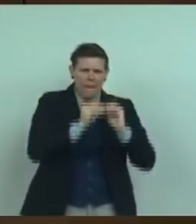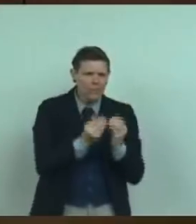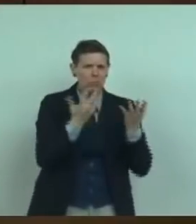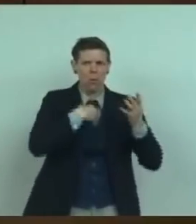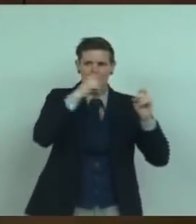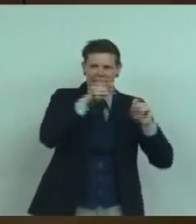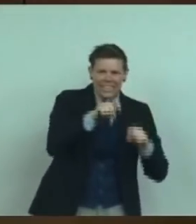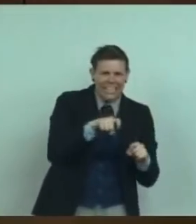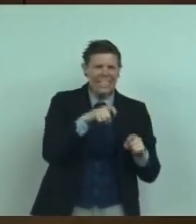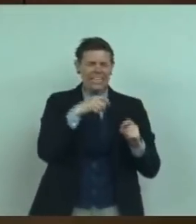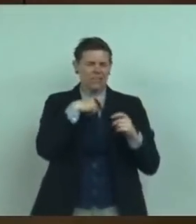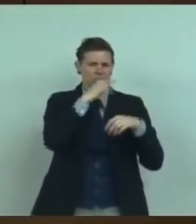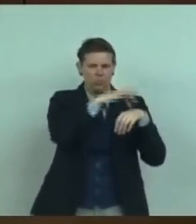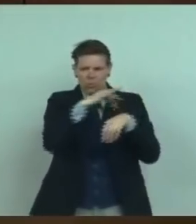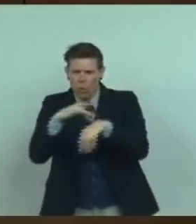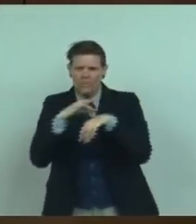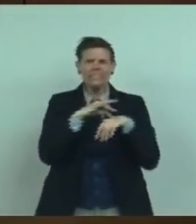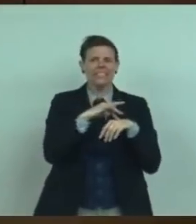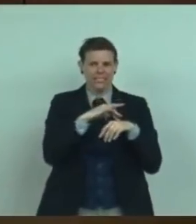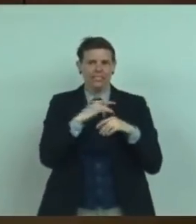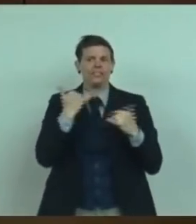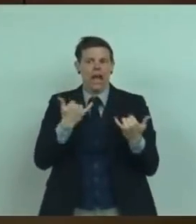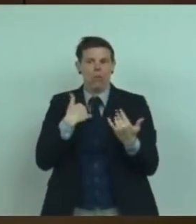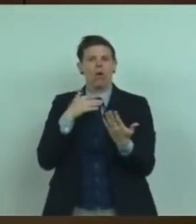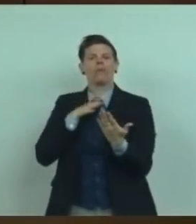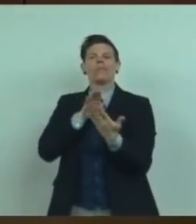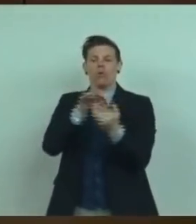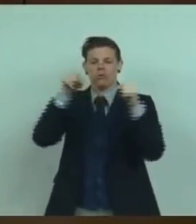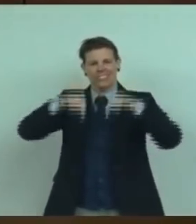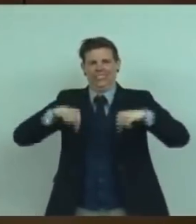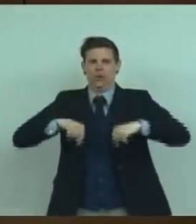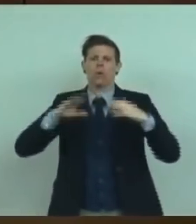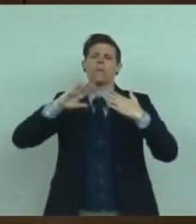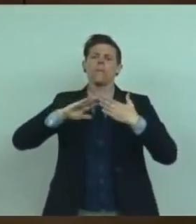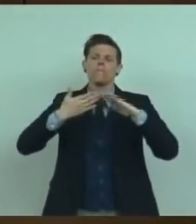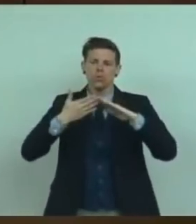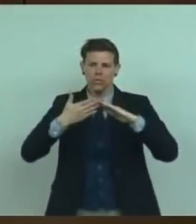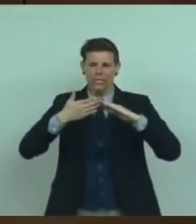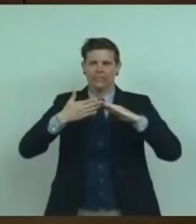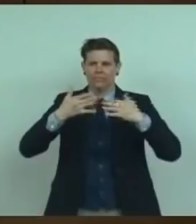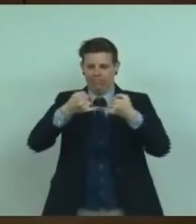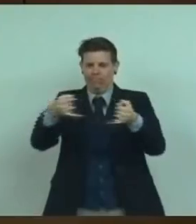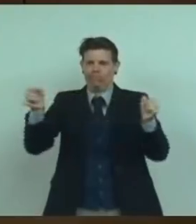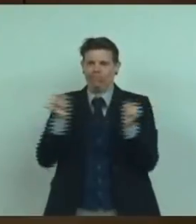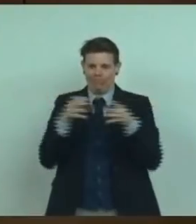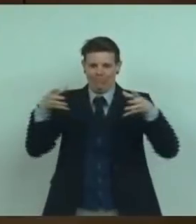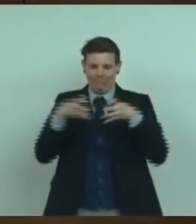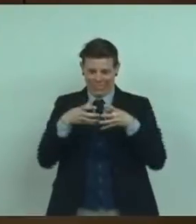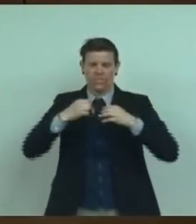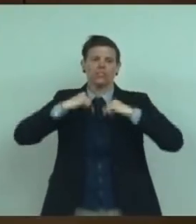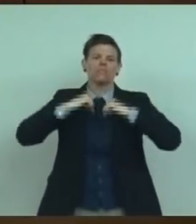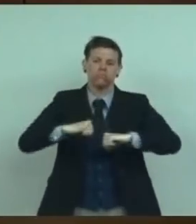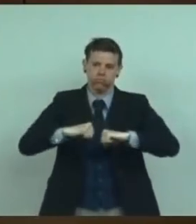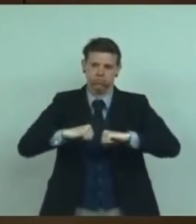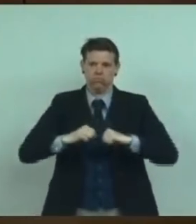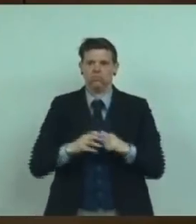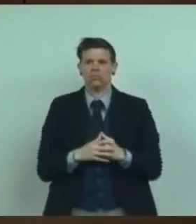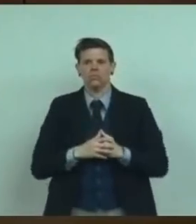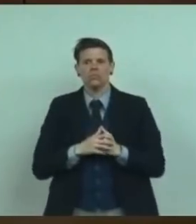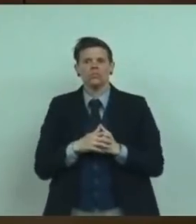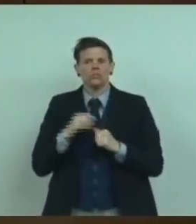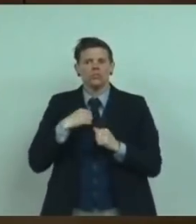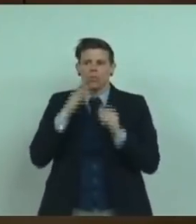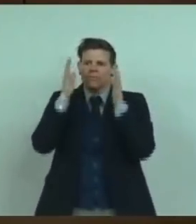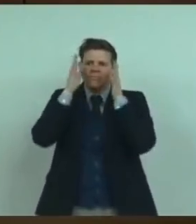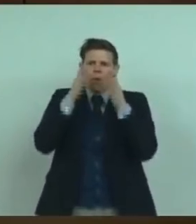community containment strategies. So that's why we're focusing in areas where we've seen spread in nursing homes, some tribal communities